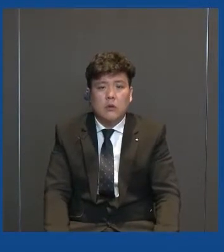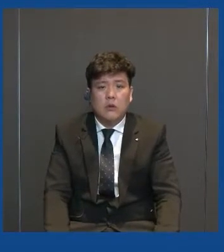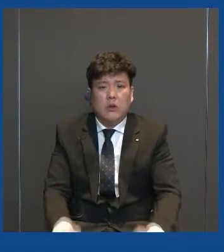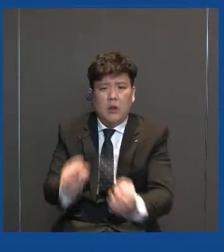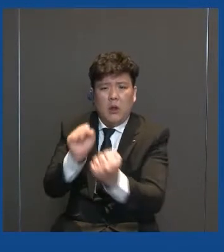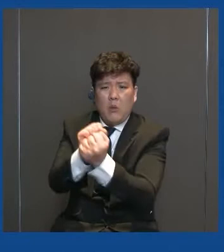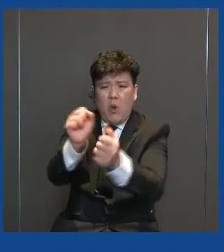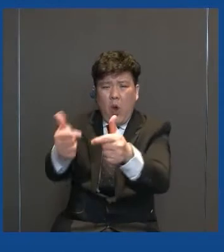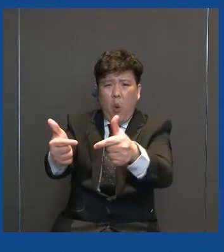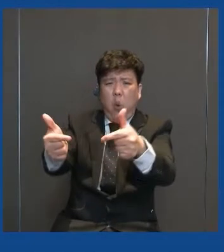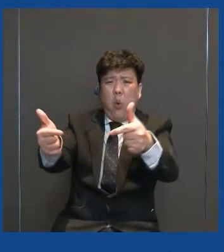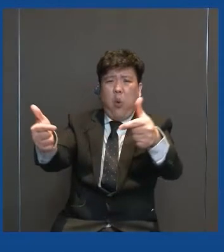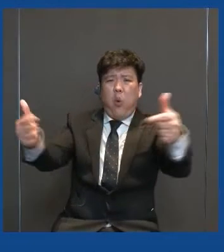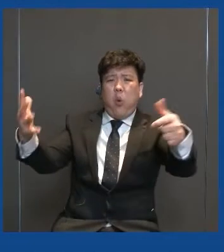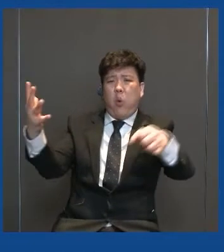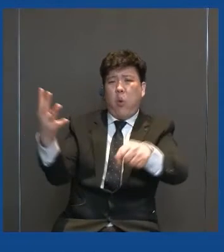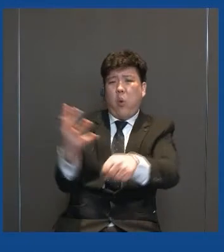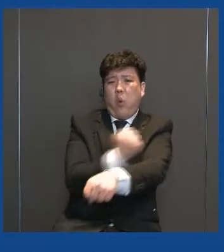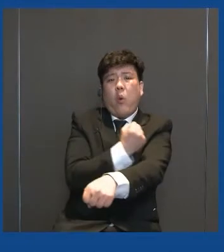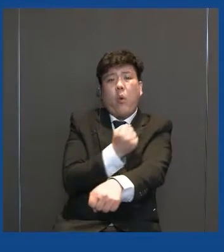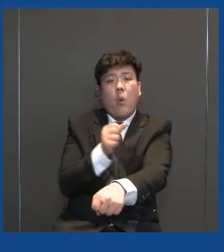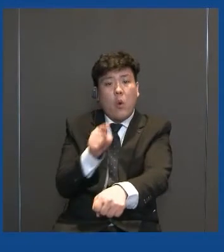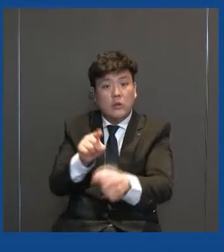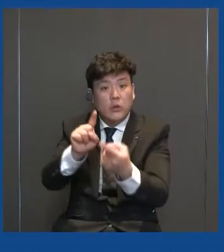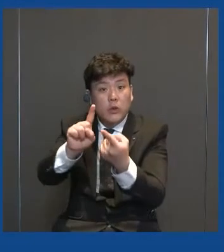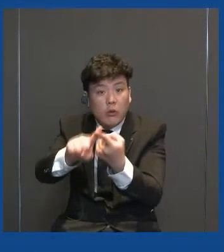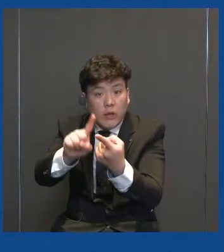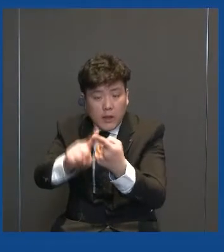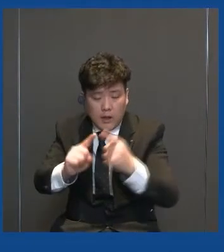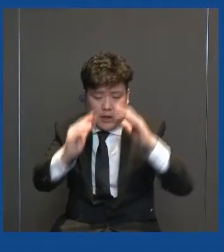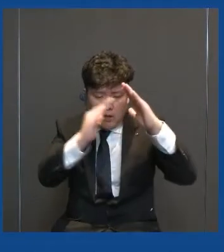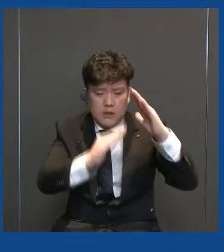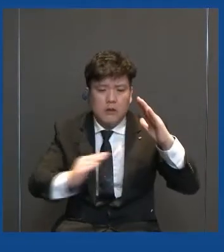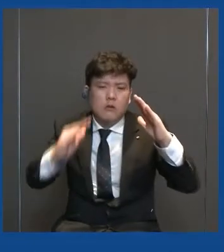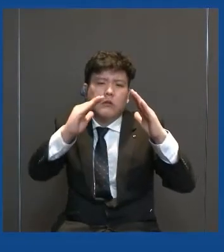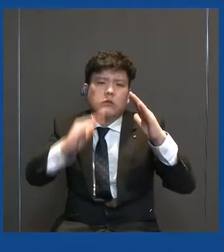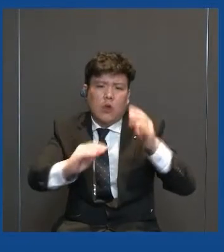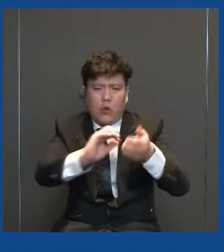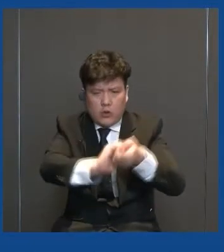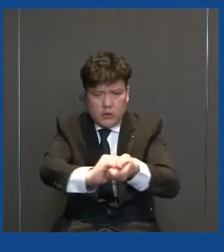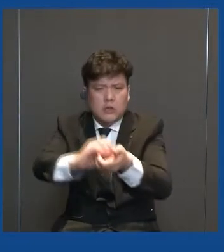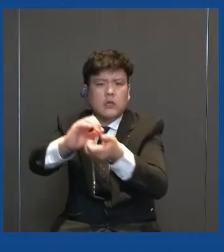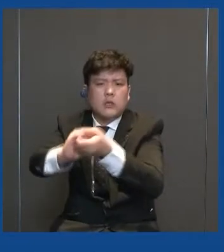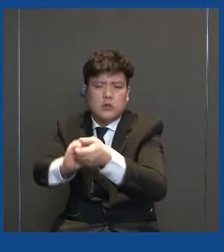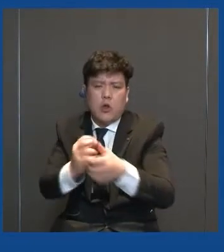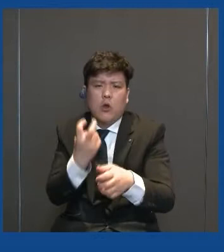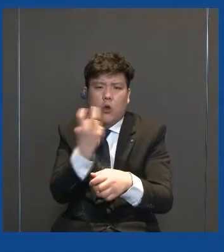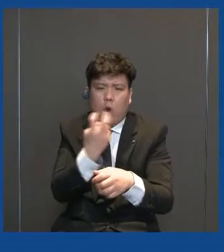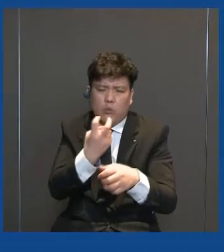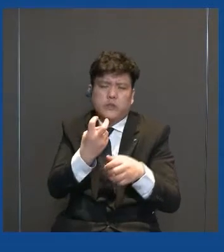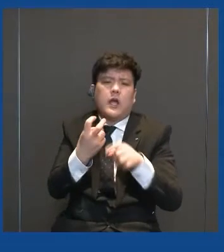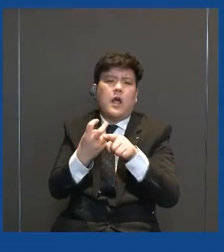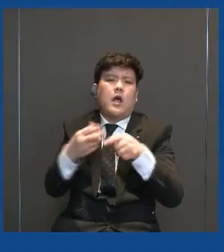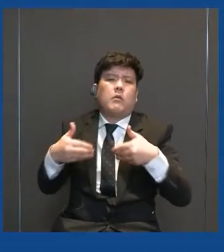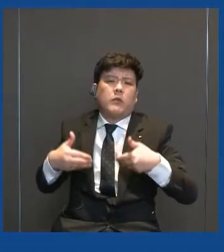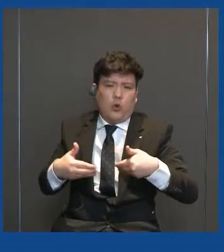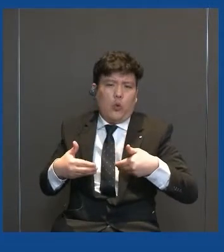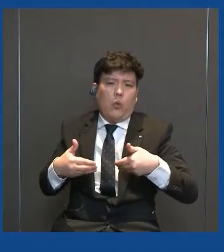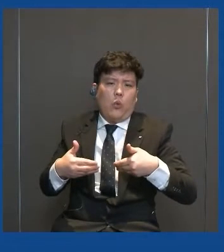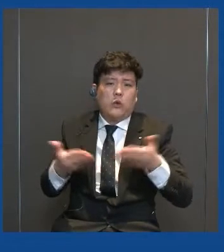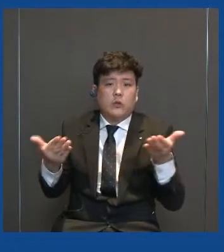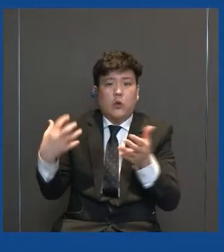people moving into nursing homes in Denmark is 84 years. And